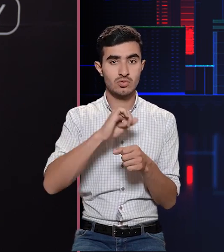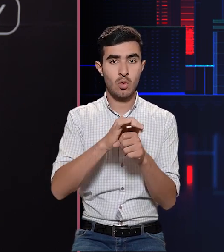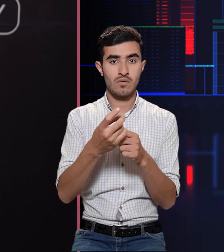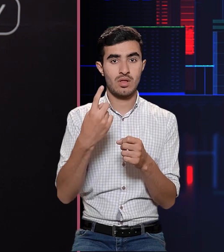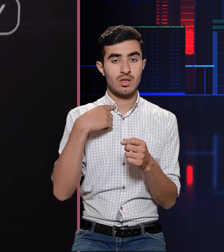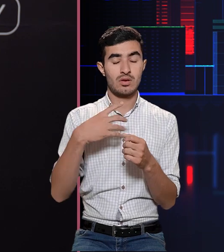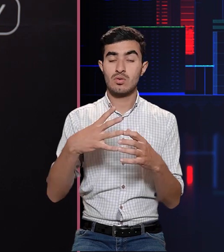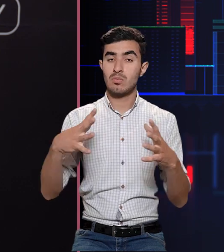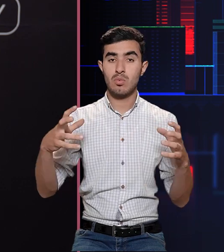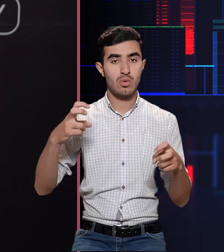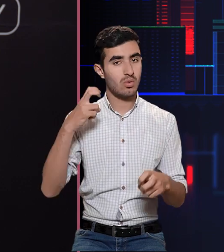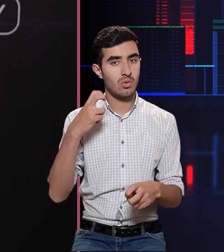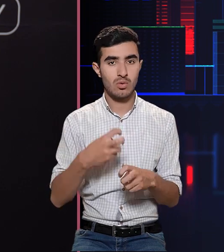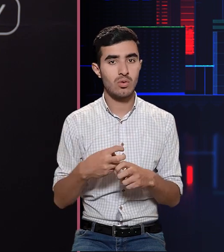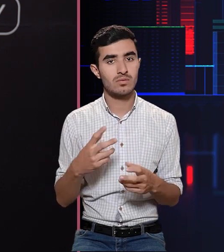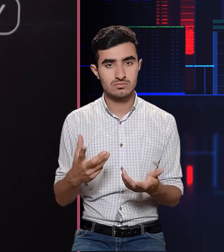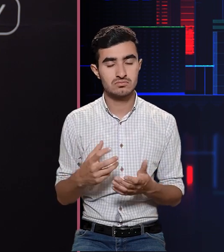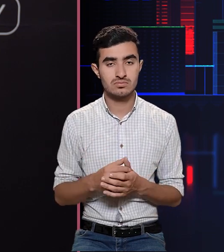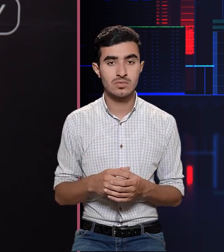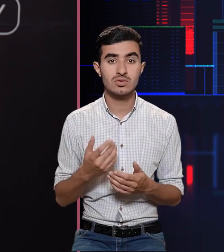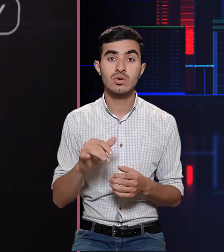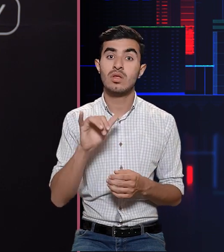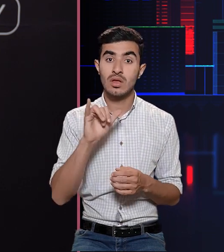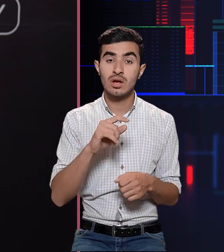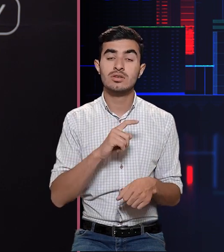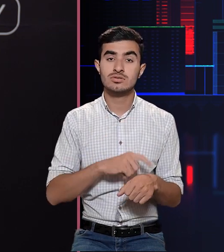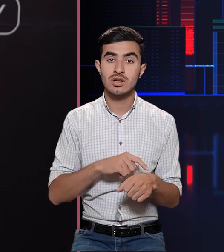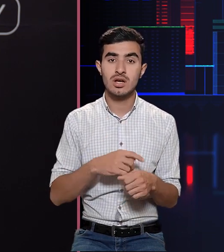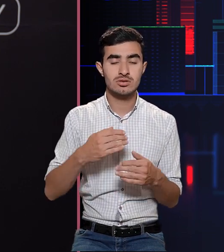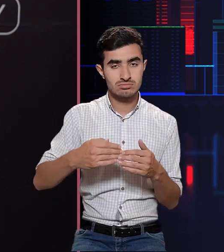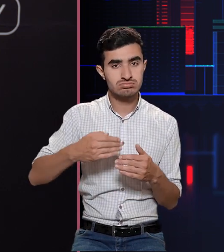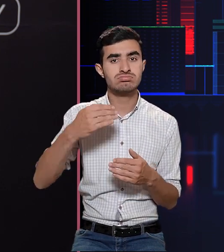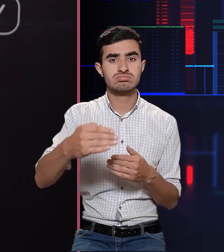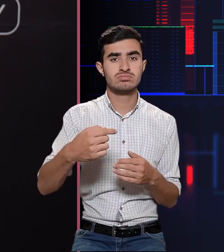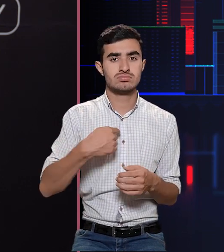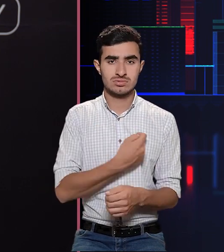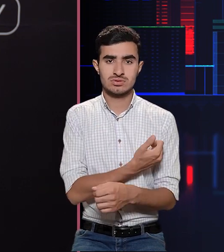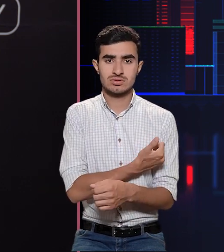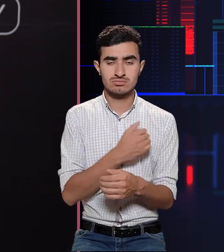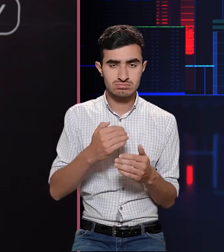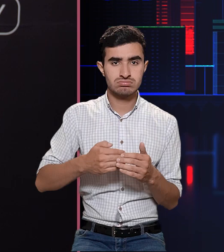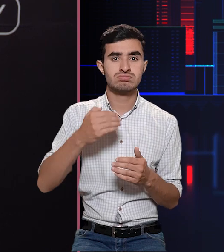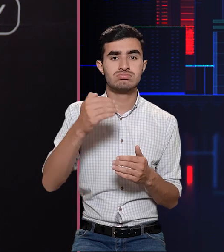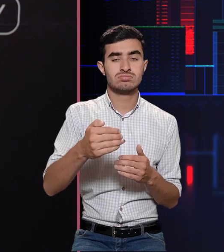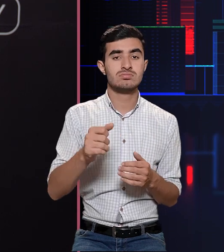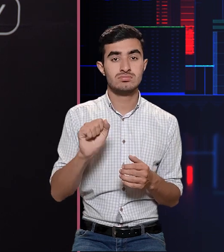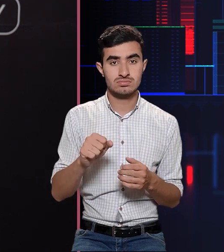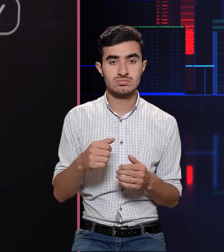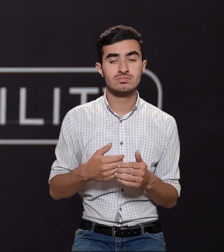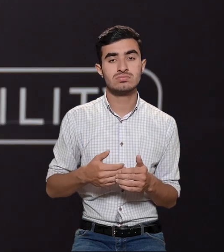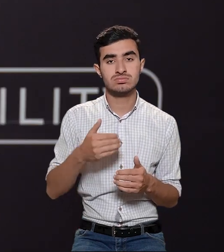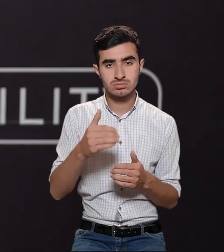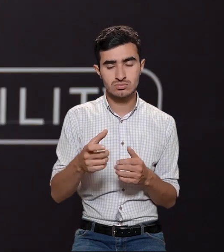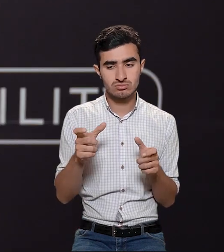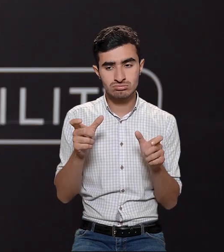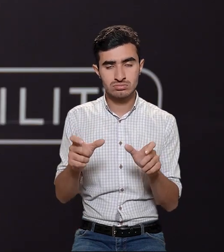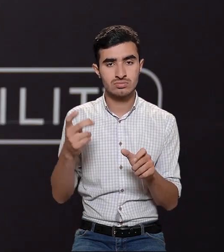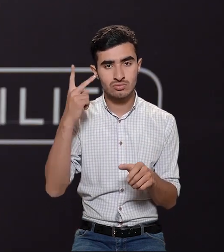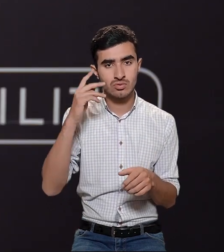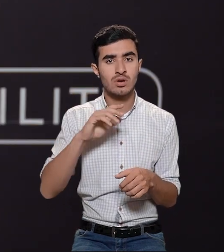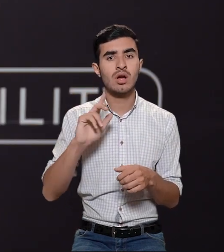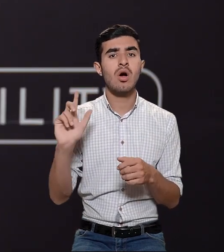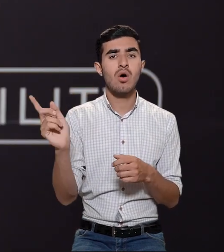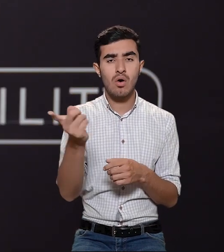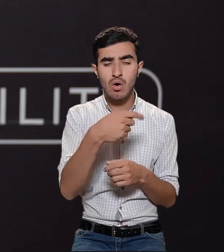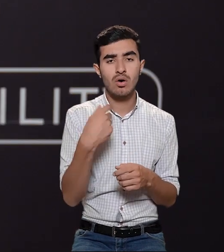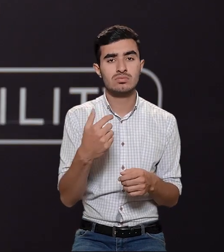So that was a time when anesthesiologists, they came forward. They were the really lead who took care of all the